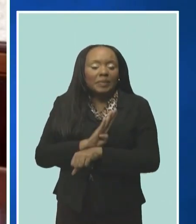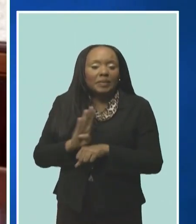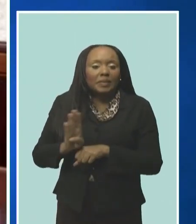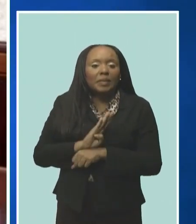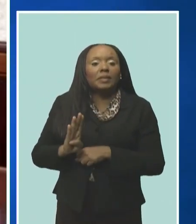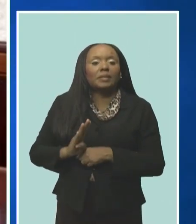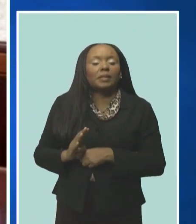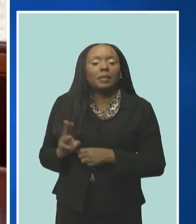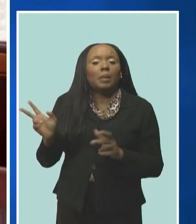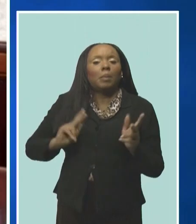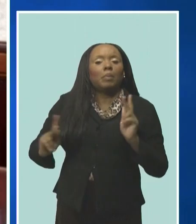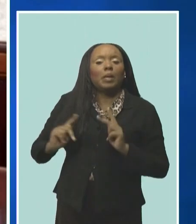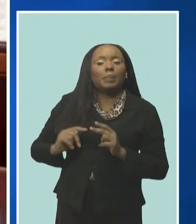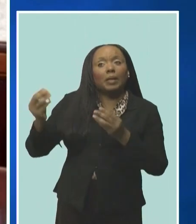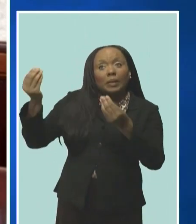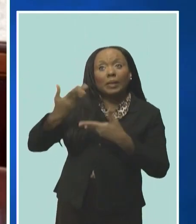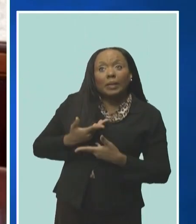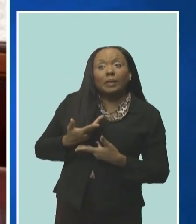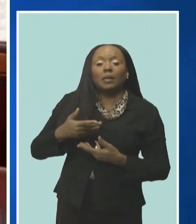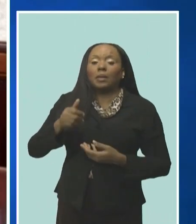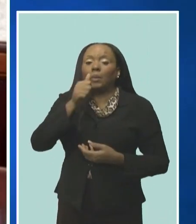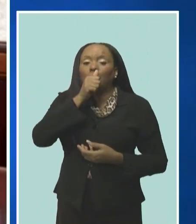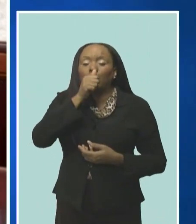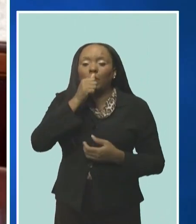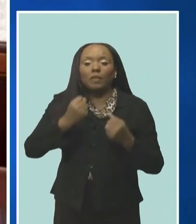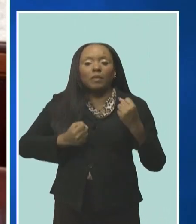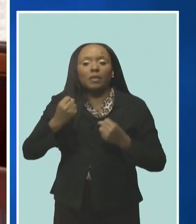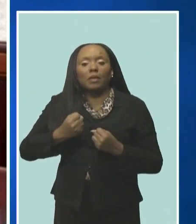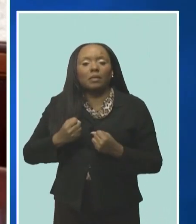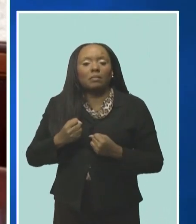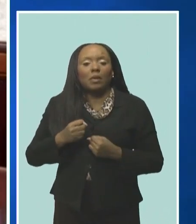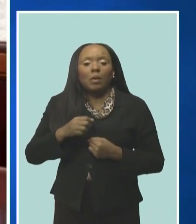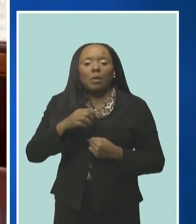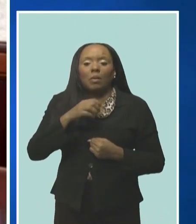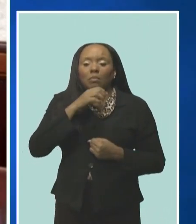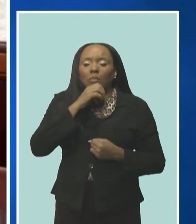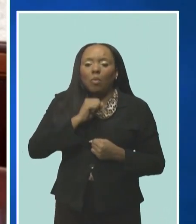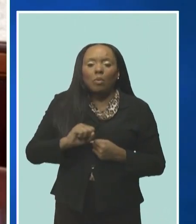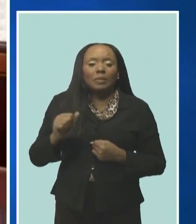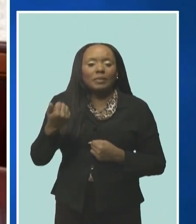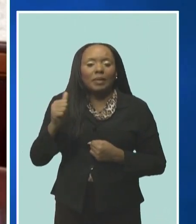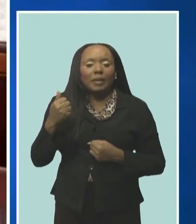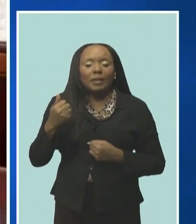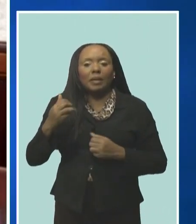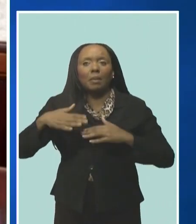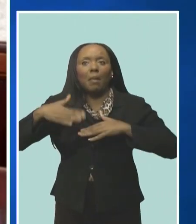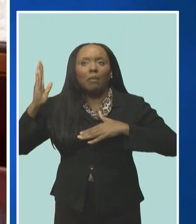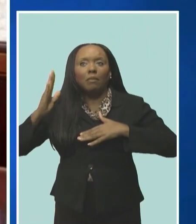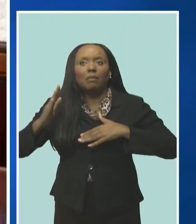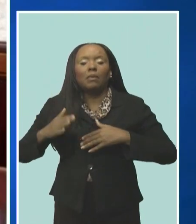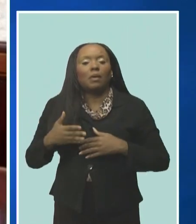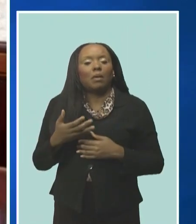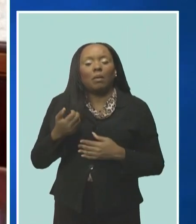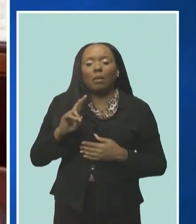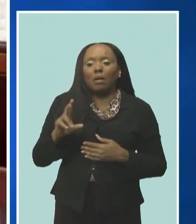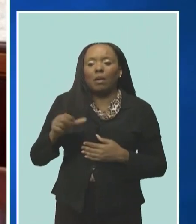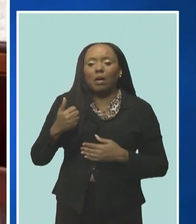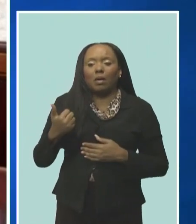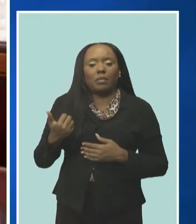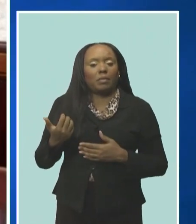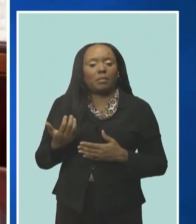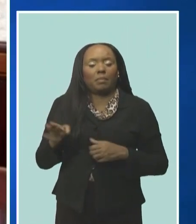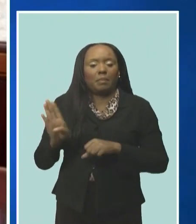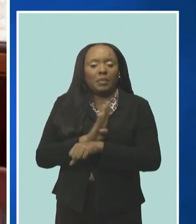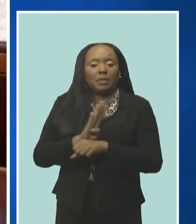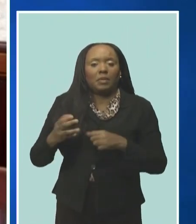was recommended that the private motor vehicles that are 10 years or older, as well as used commercial vehicles, should be